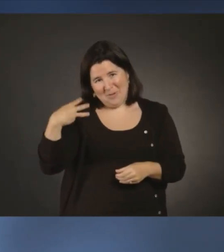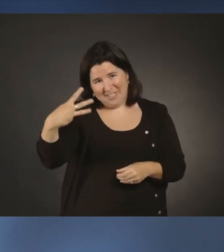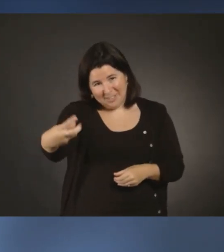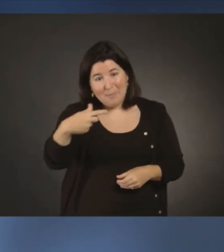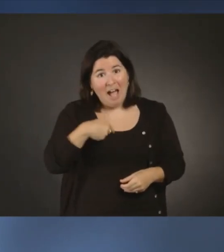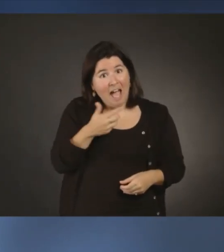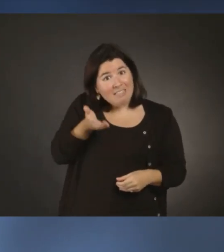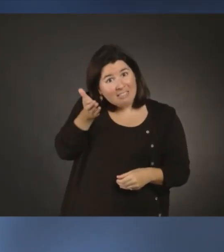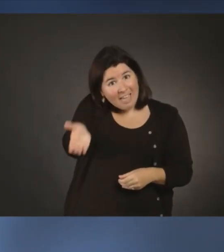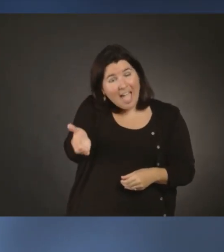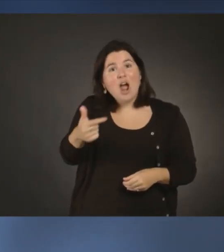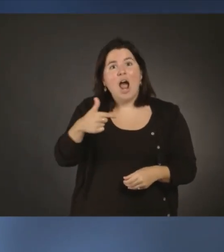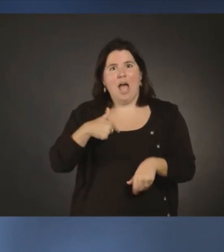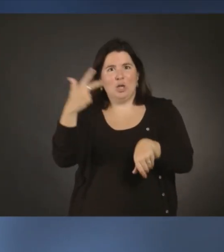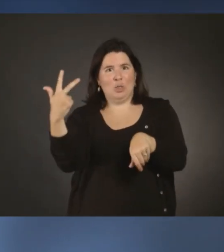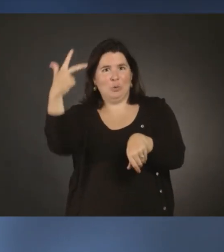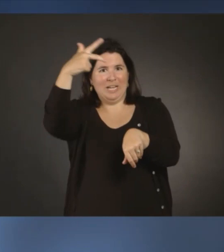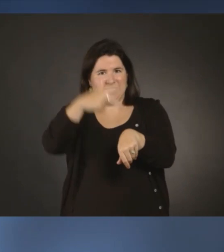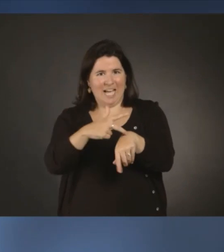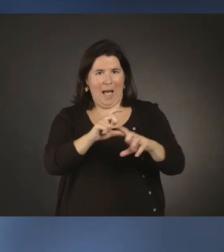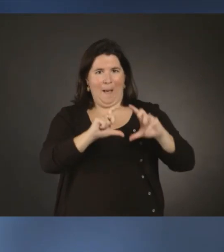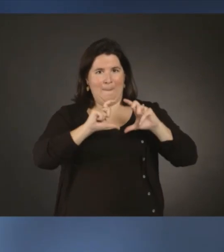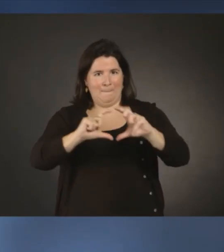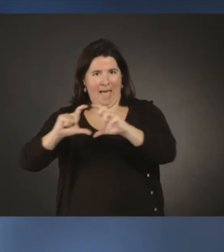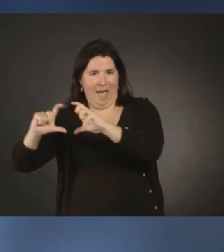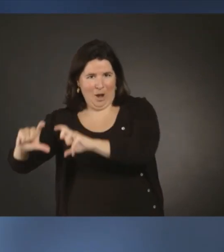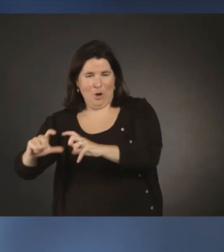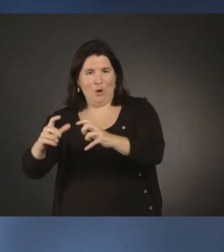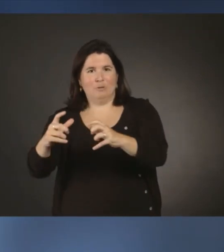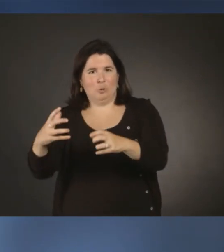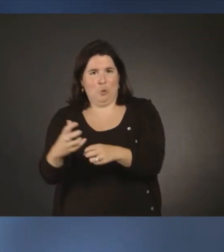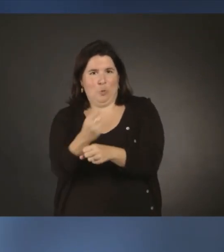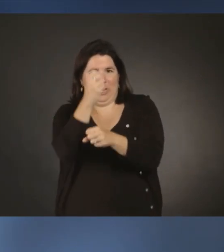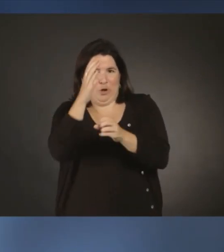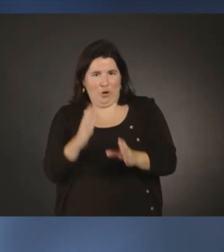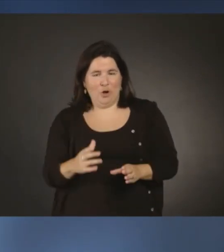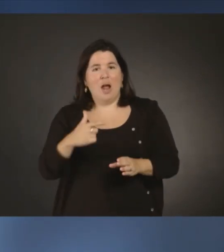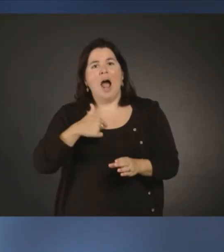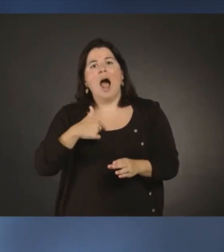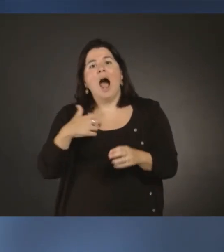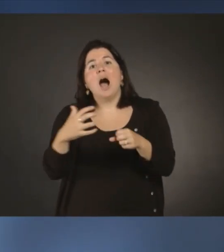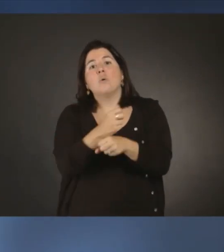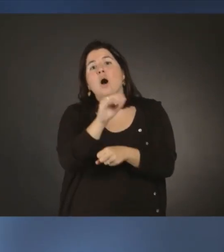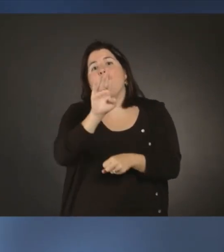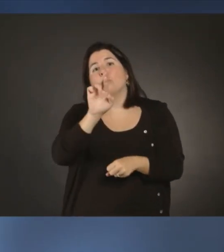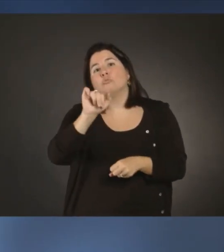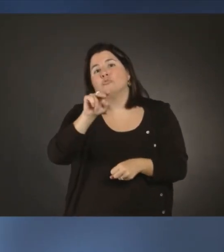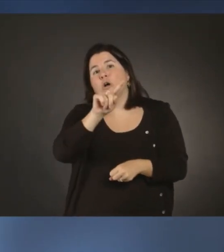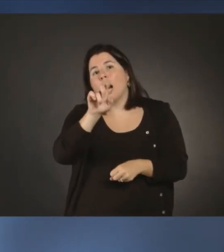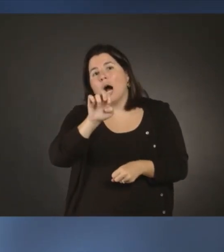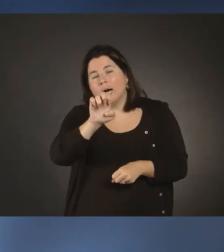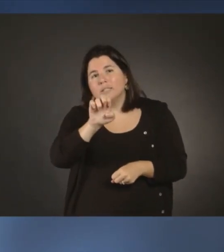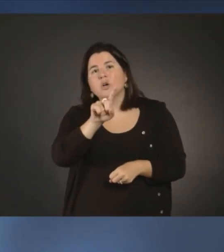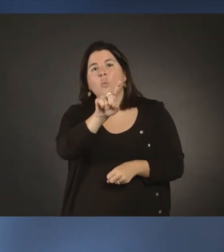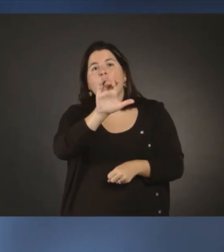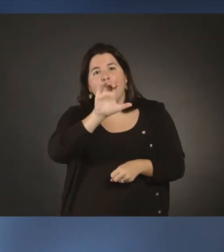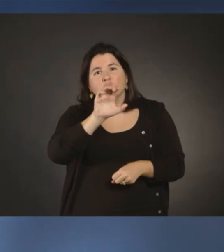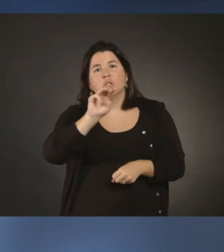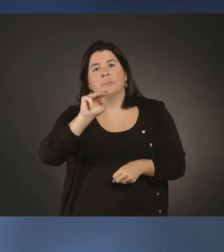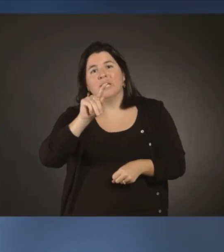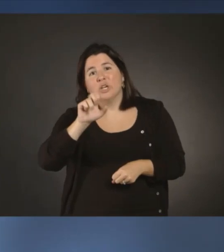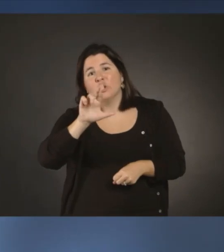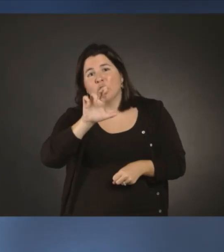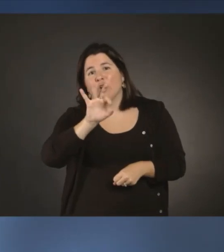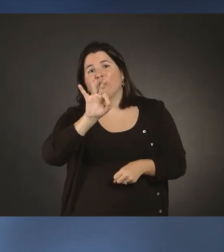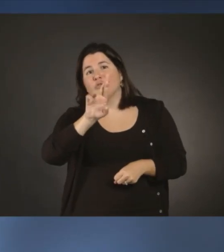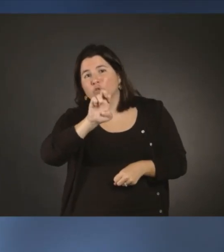there, I became a 3-time medal winner. I won bronze in the 100-meter freestyle, silver in the